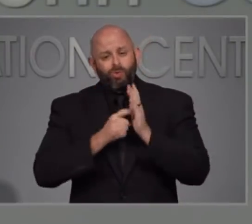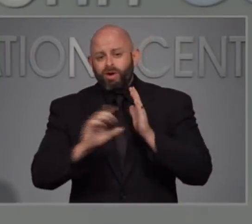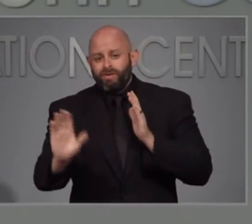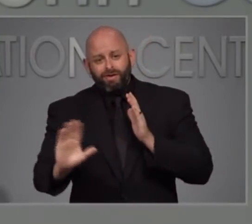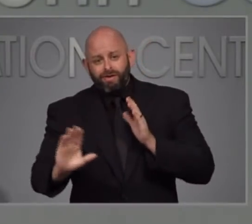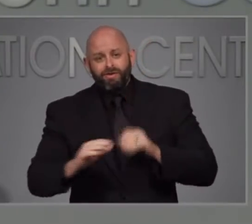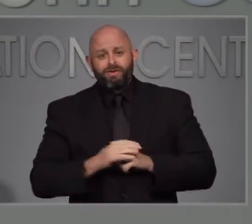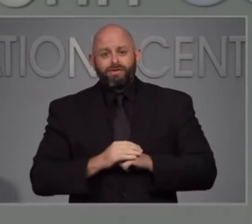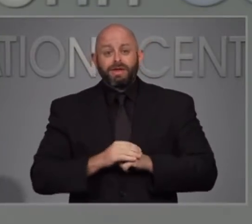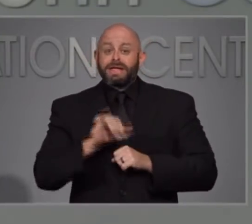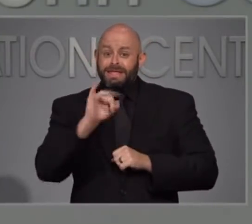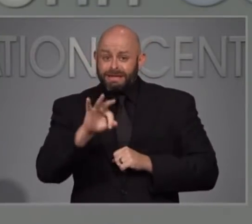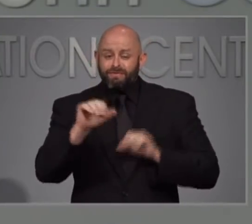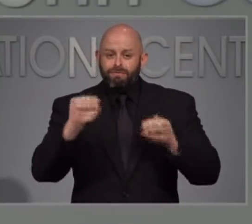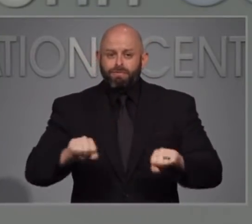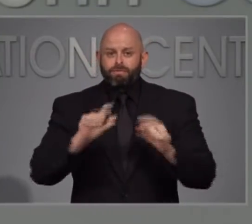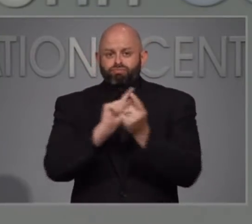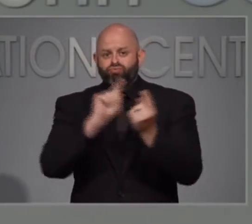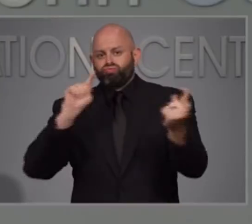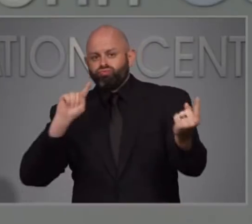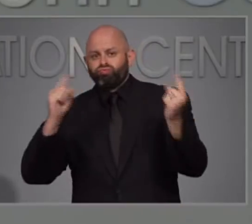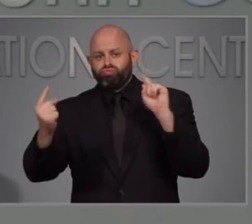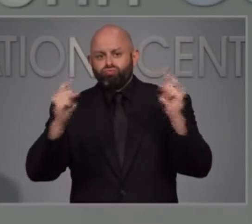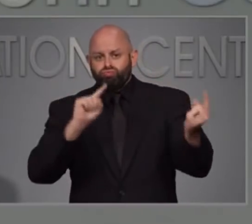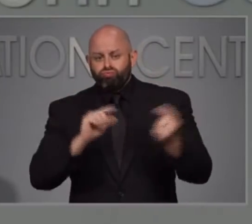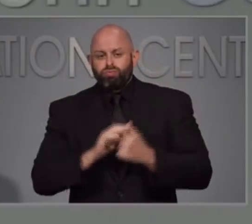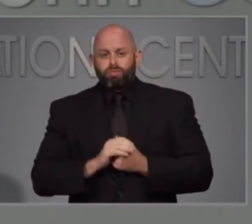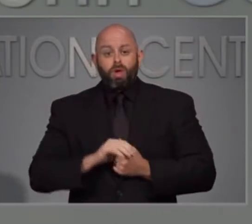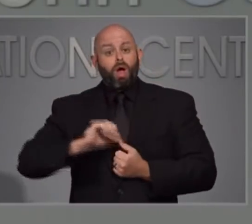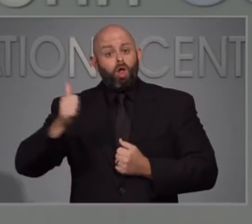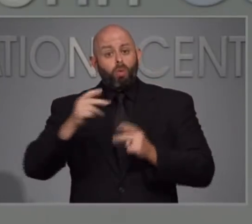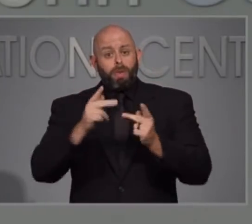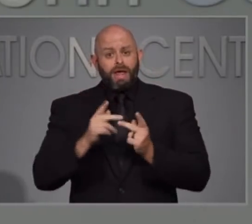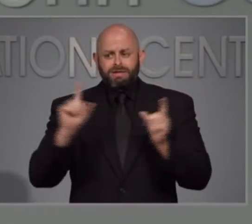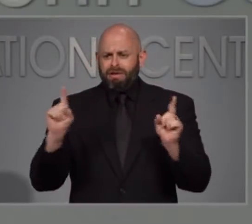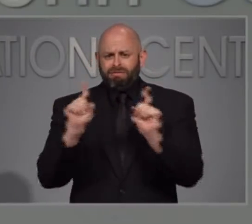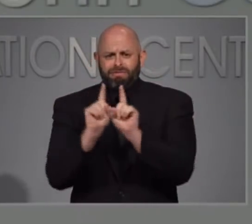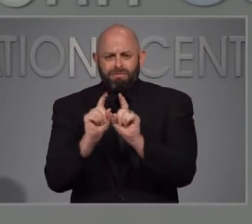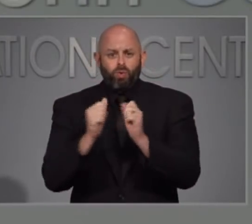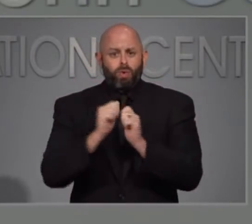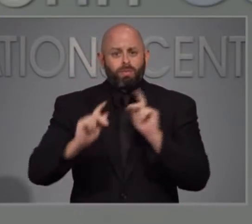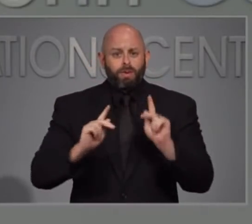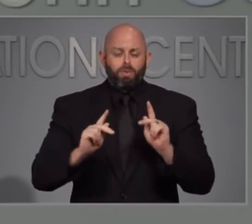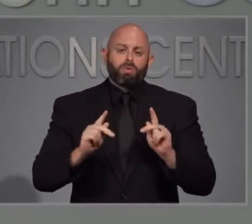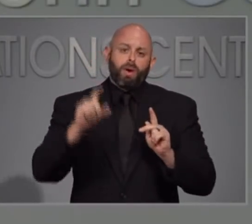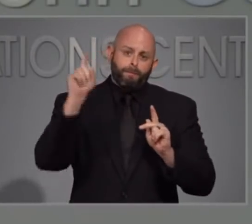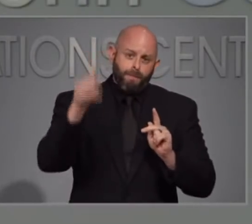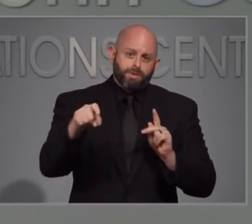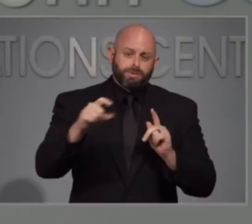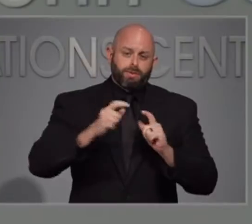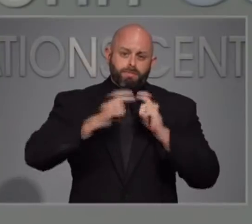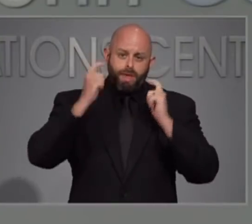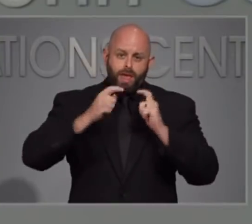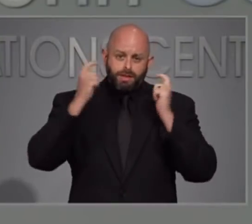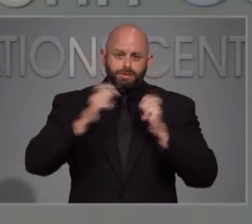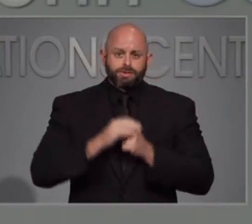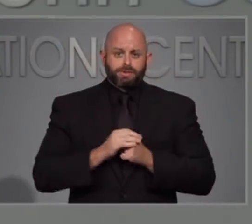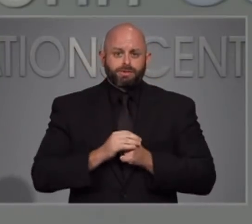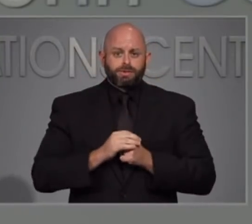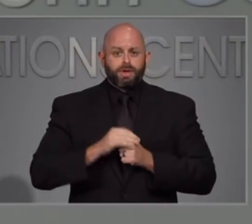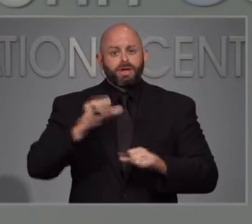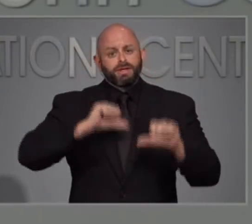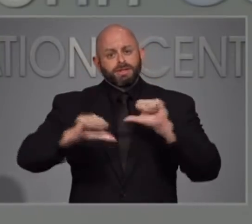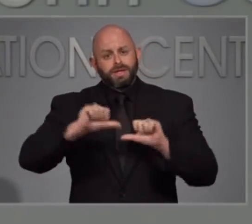a mask. But in other public places, we want people to do this. As we said, the science is